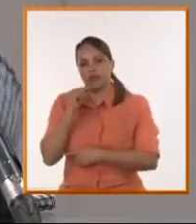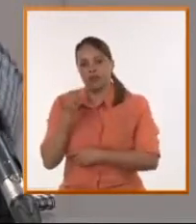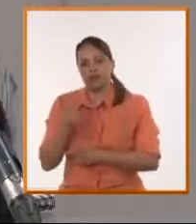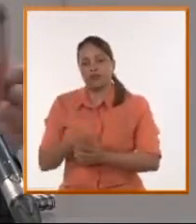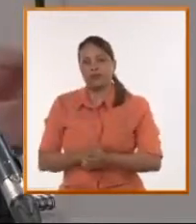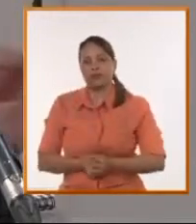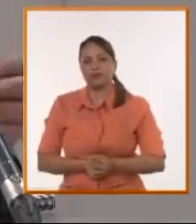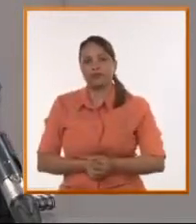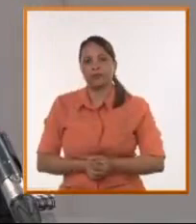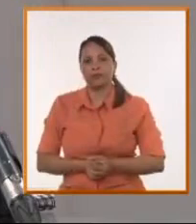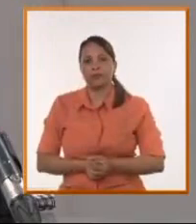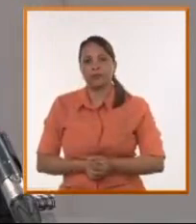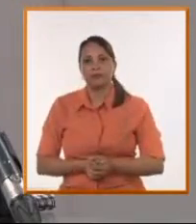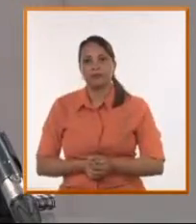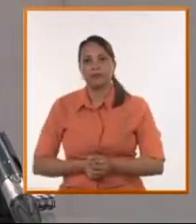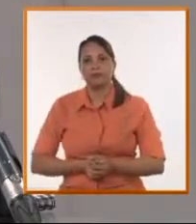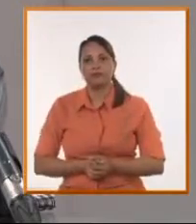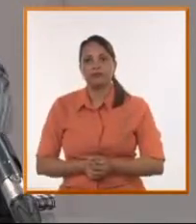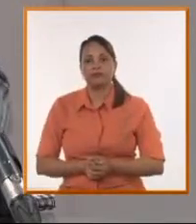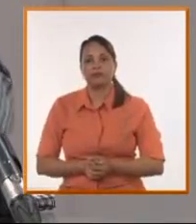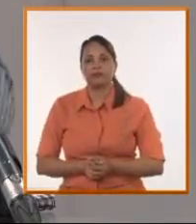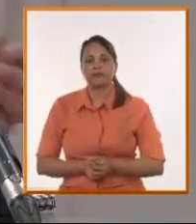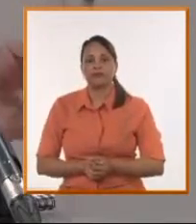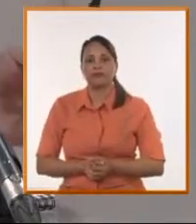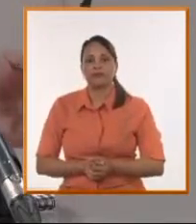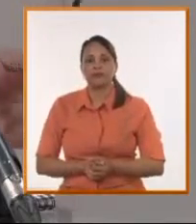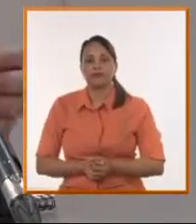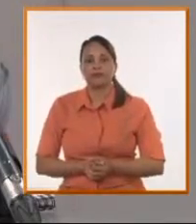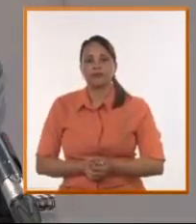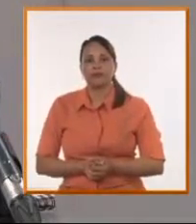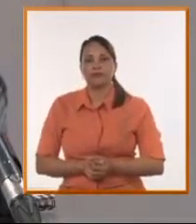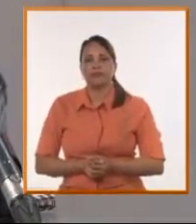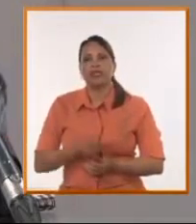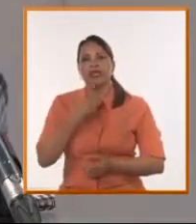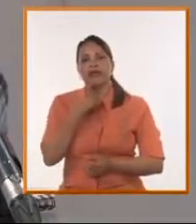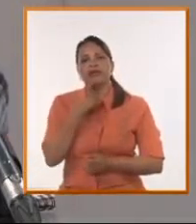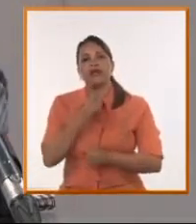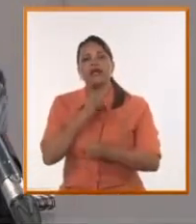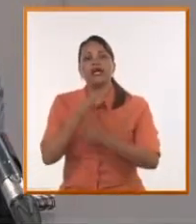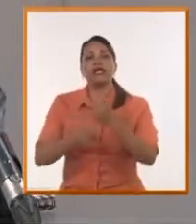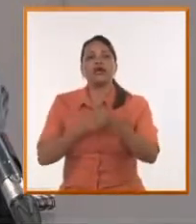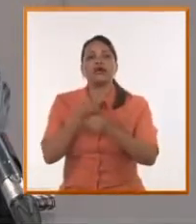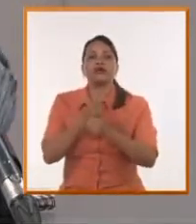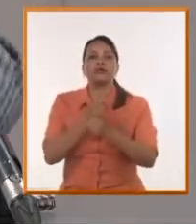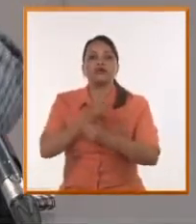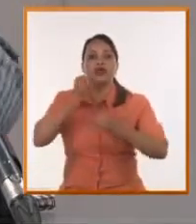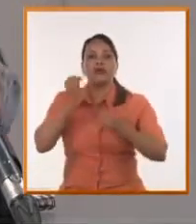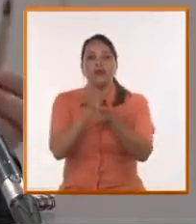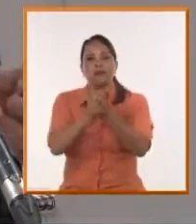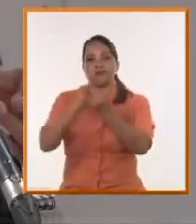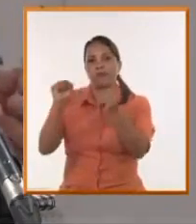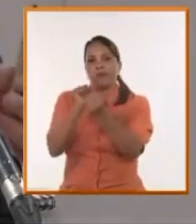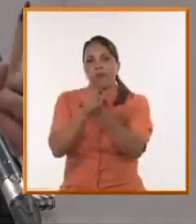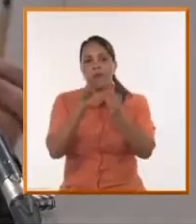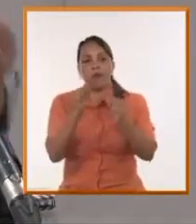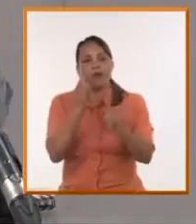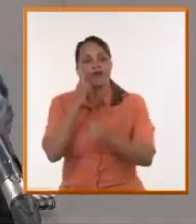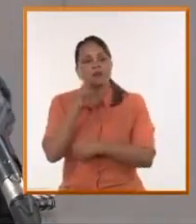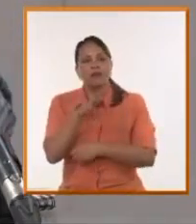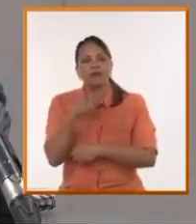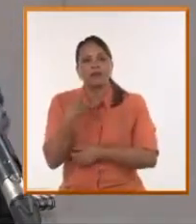that would possibly be, according to the nuclear use, the use of nuclear weapons. We are seeing,